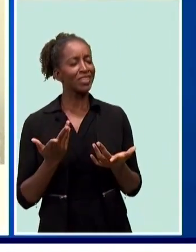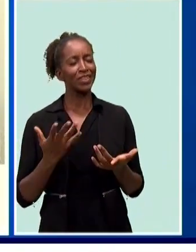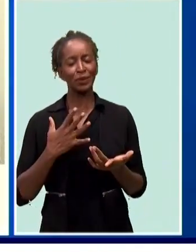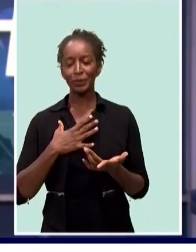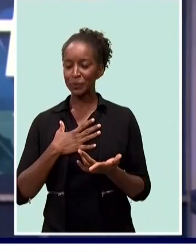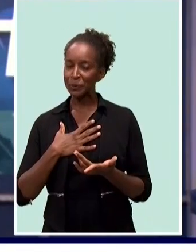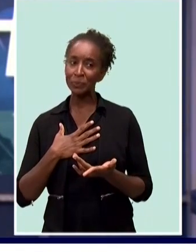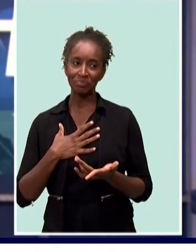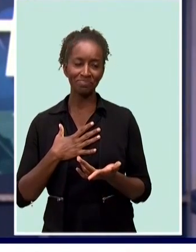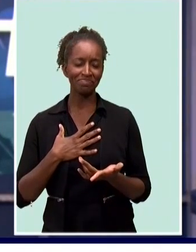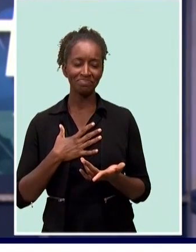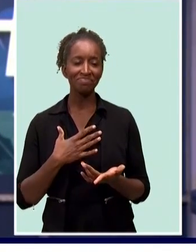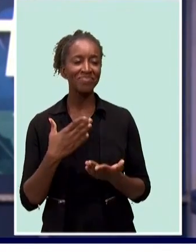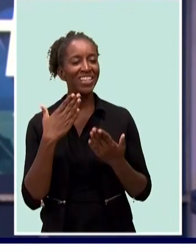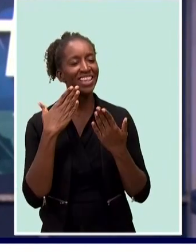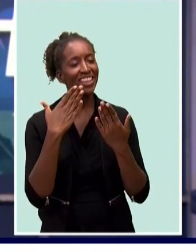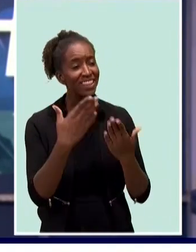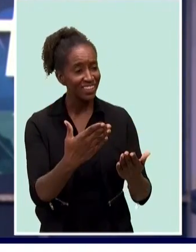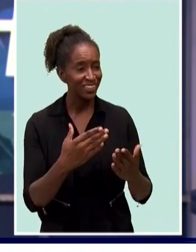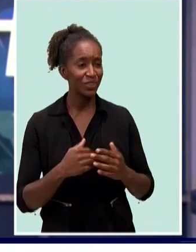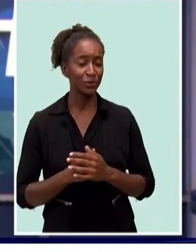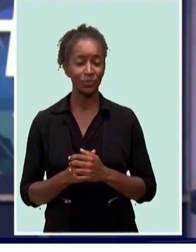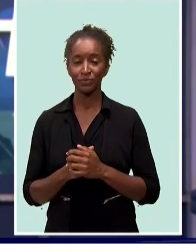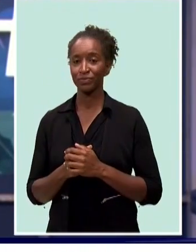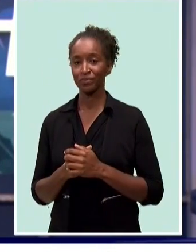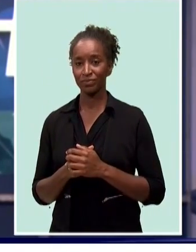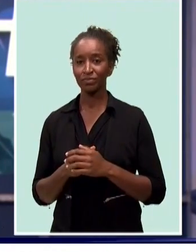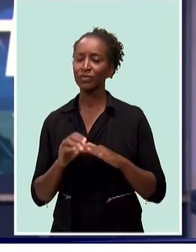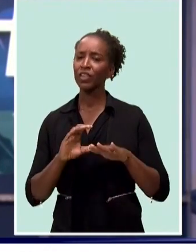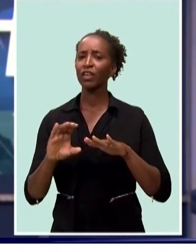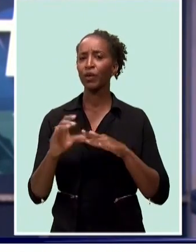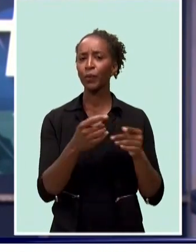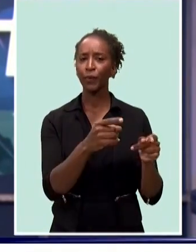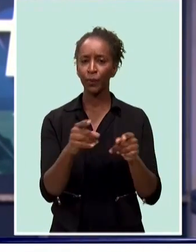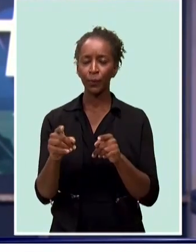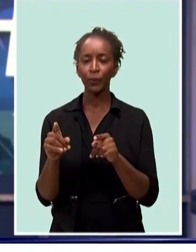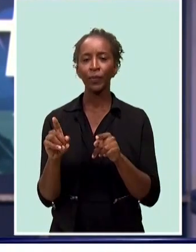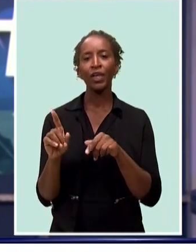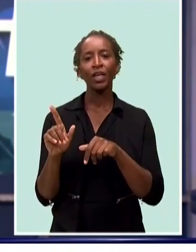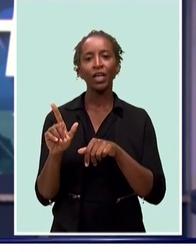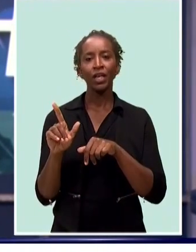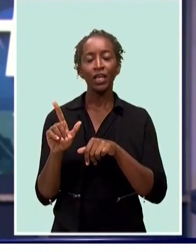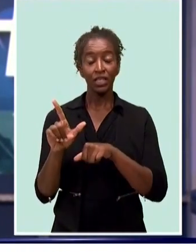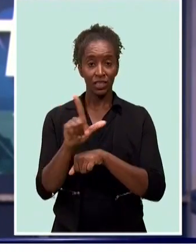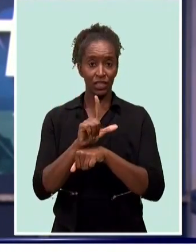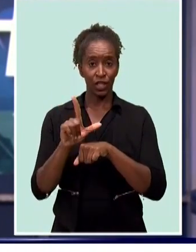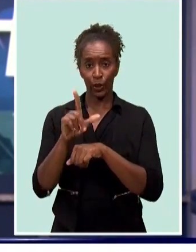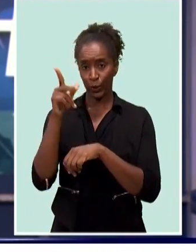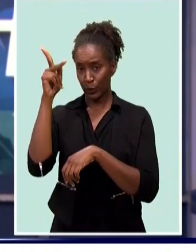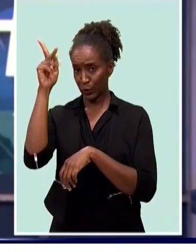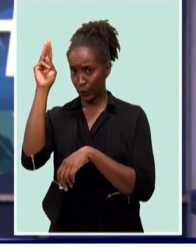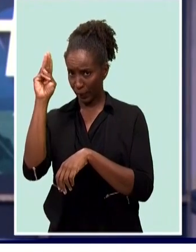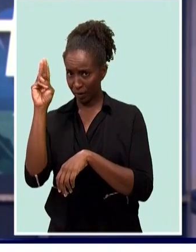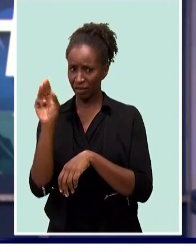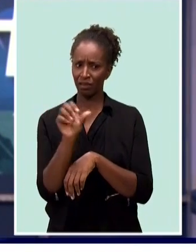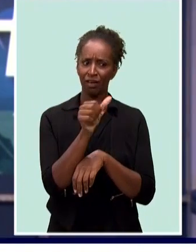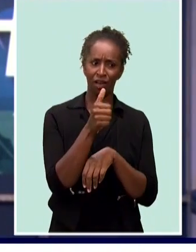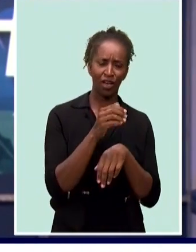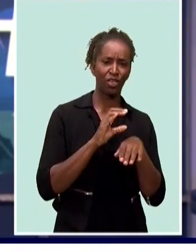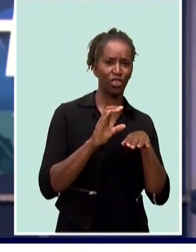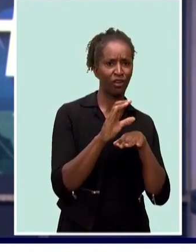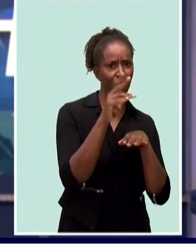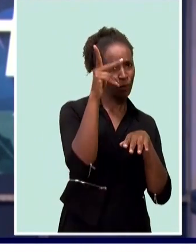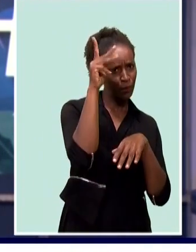you. Regional news now. St. Lucia's Prime Minister Alan Chasney, in the face of criticism from some regional